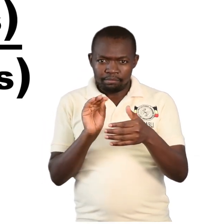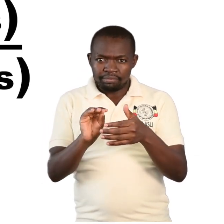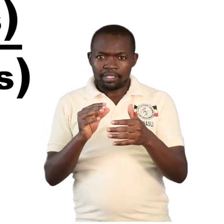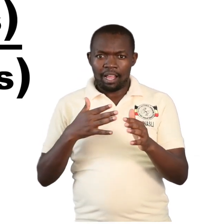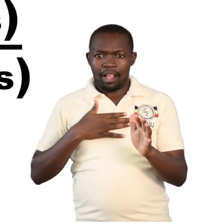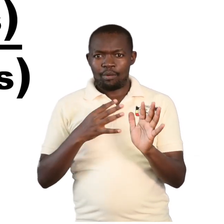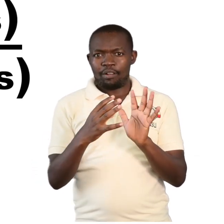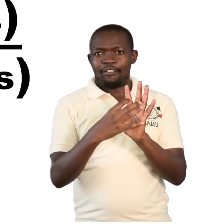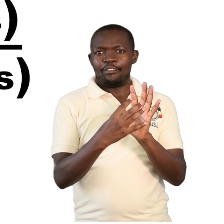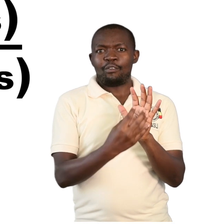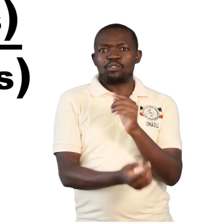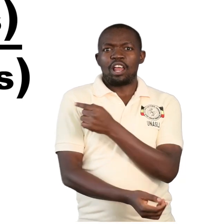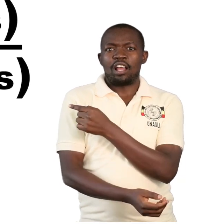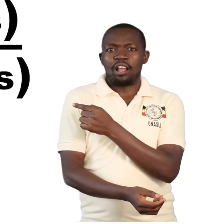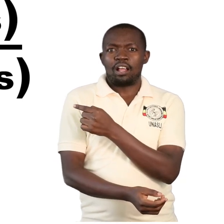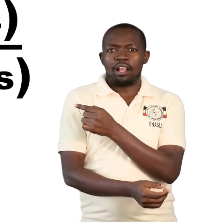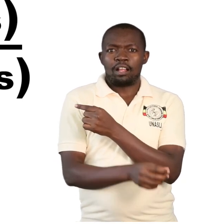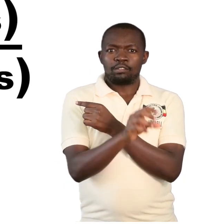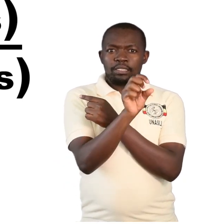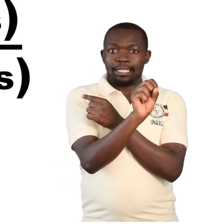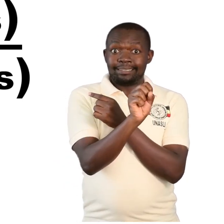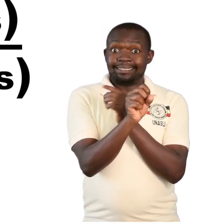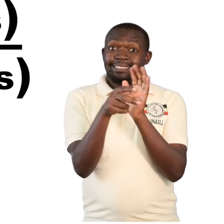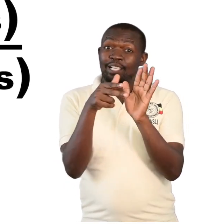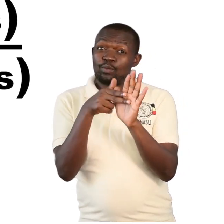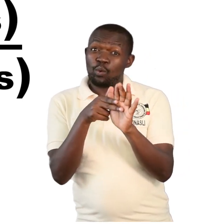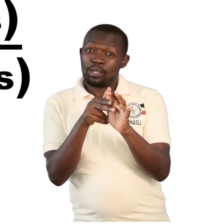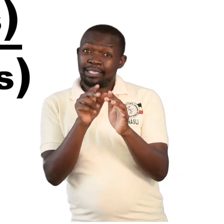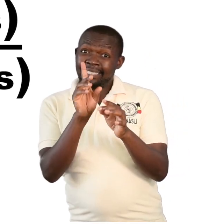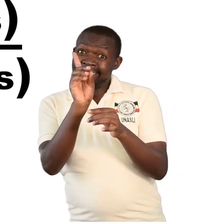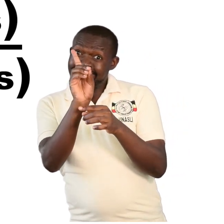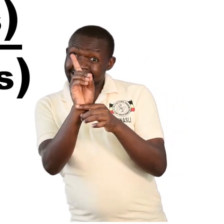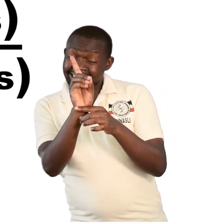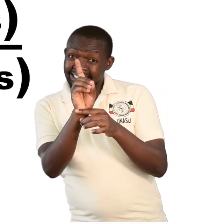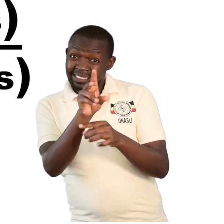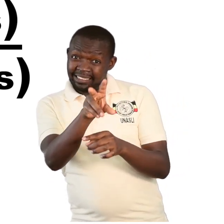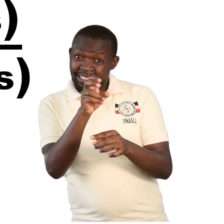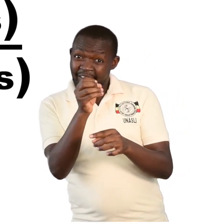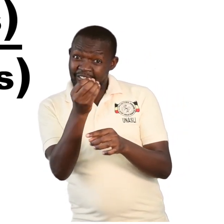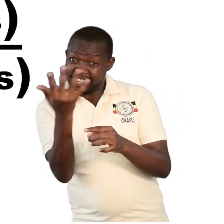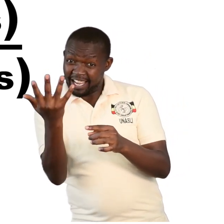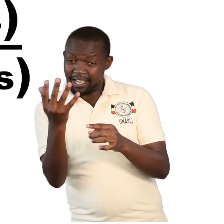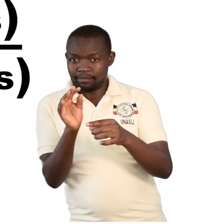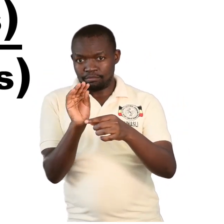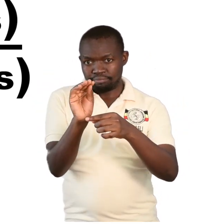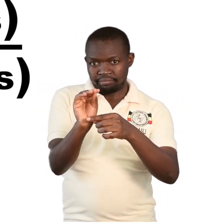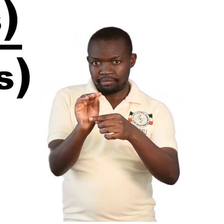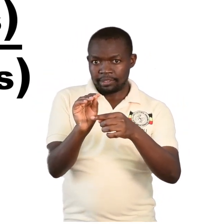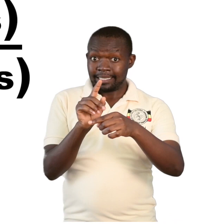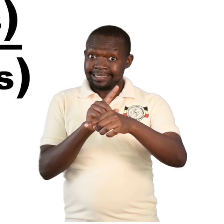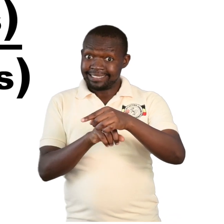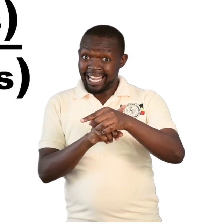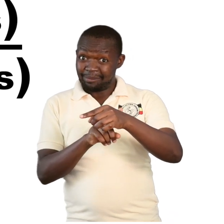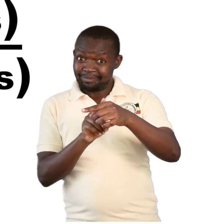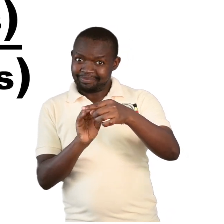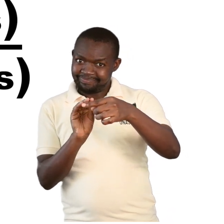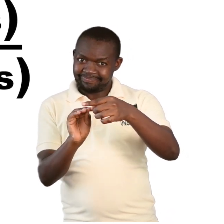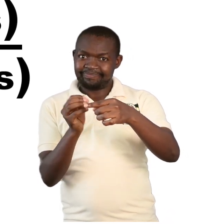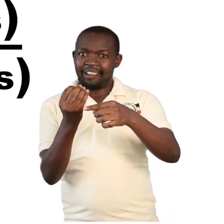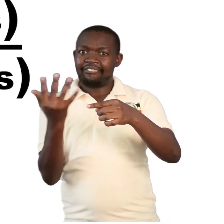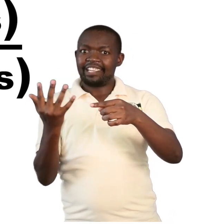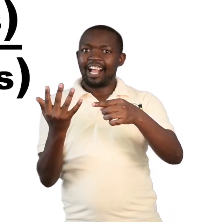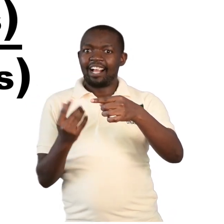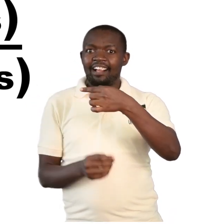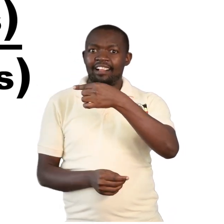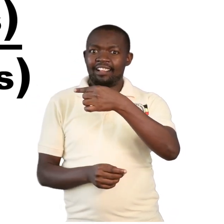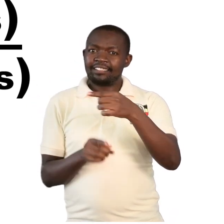our formula and try to find the speed you have used from one point to the other? You can take